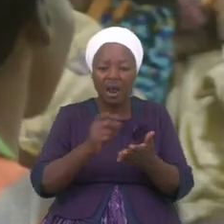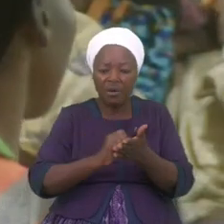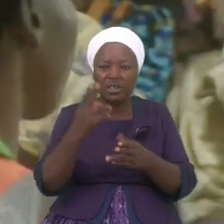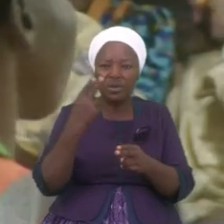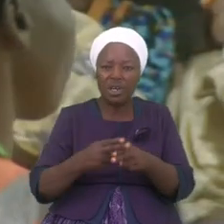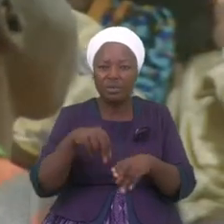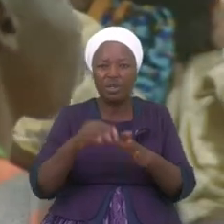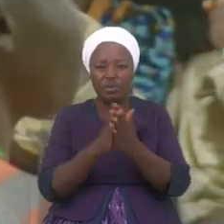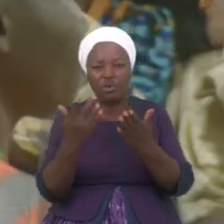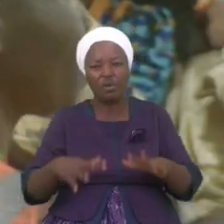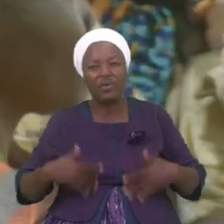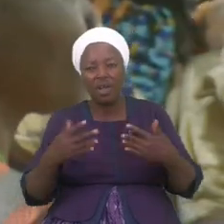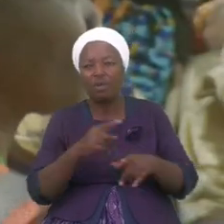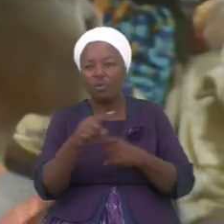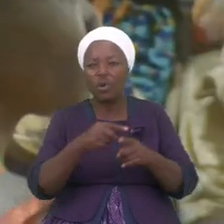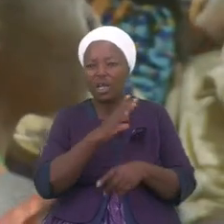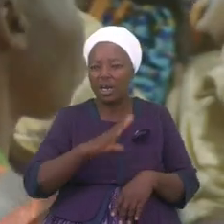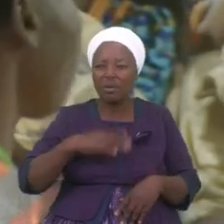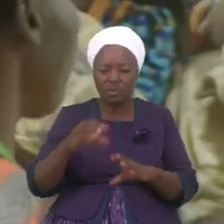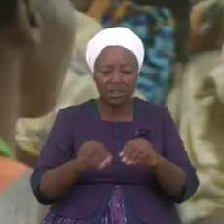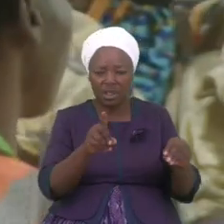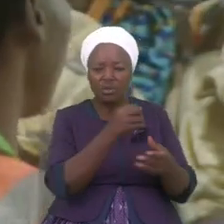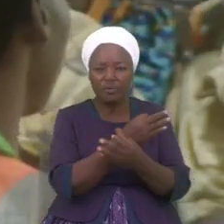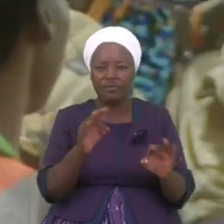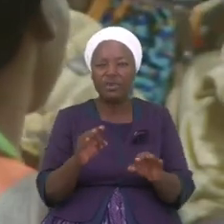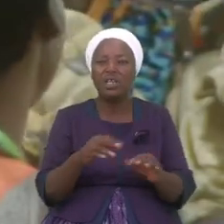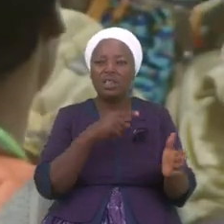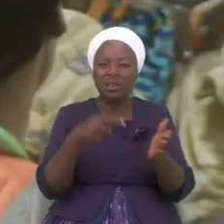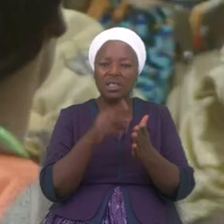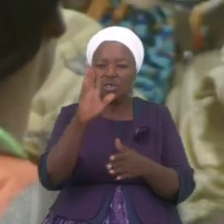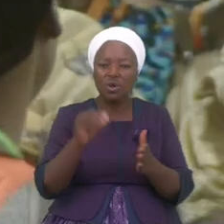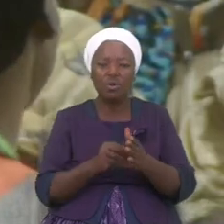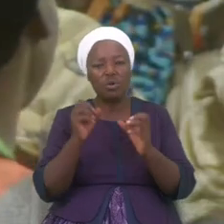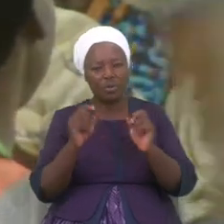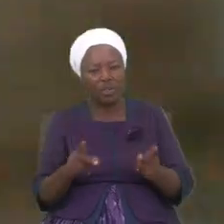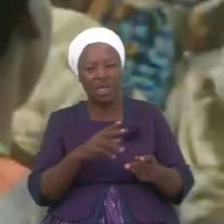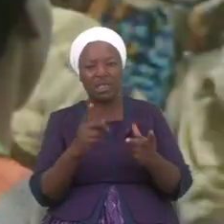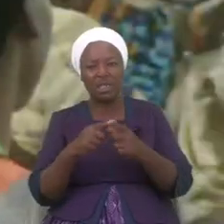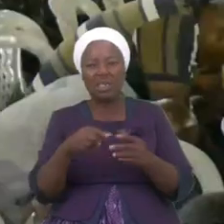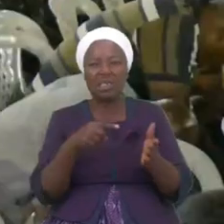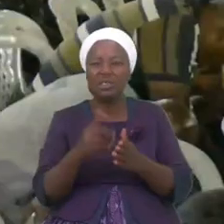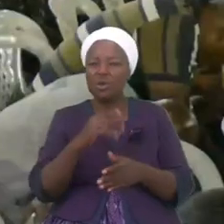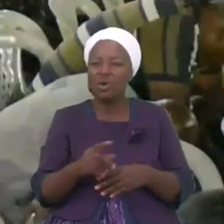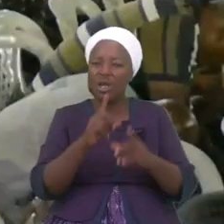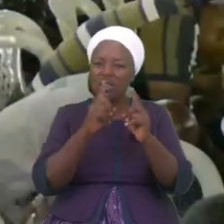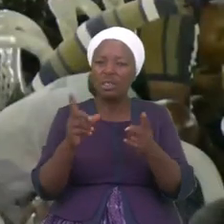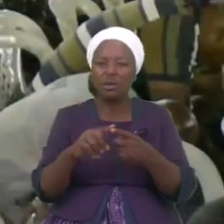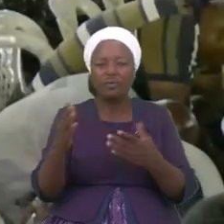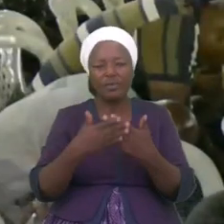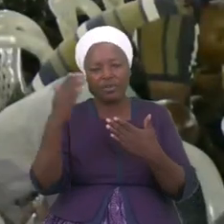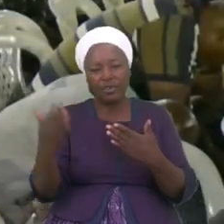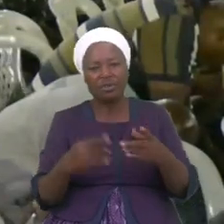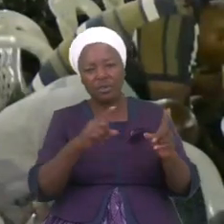When Christ will set you free. This is your chance. And this is your response to the invitation of the Lord.